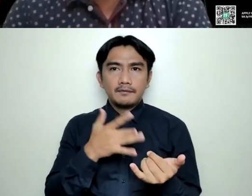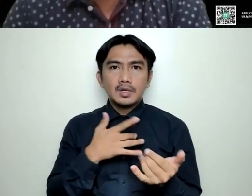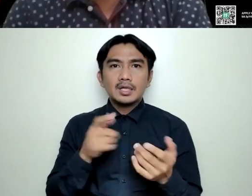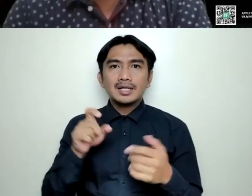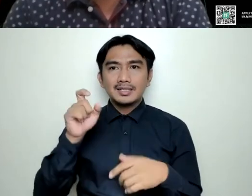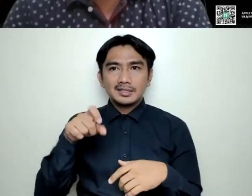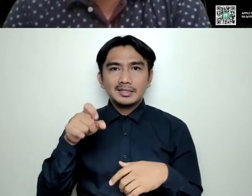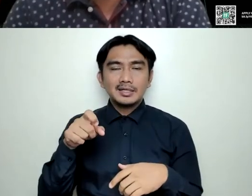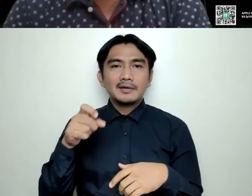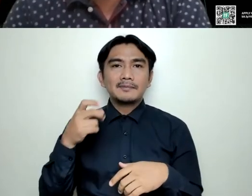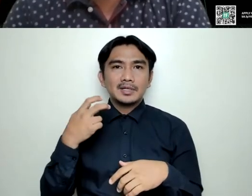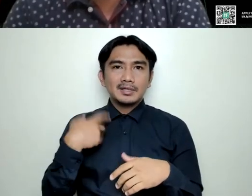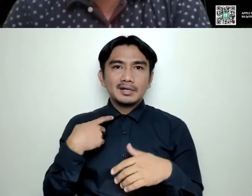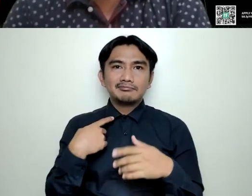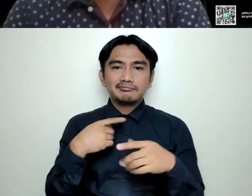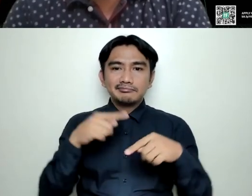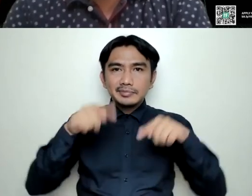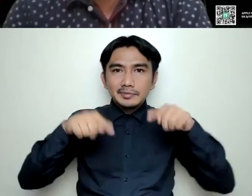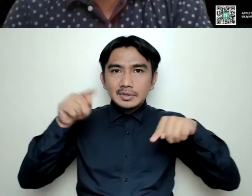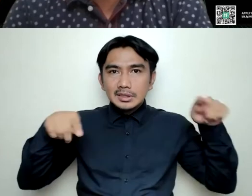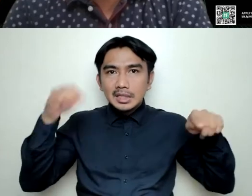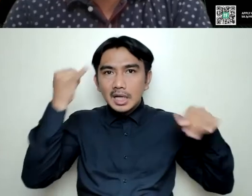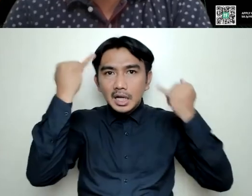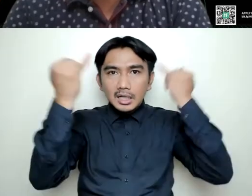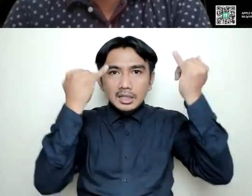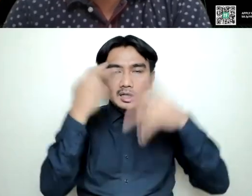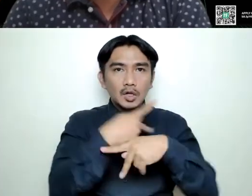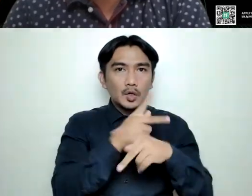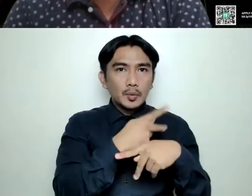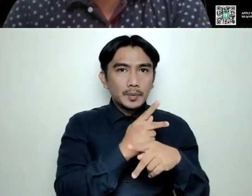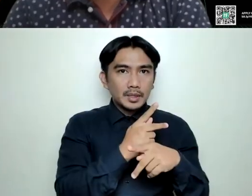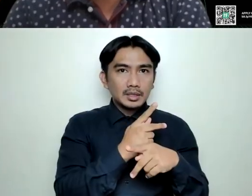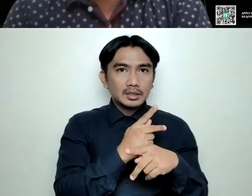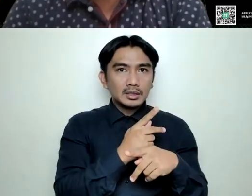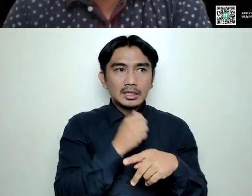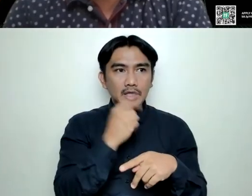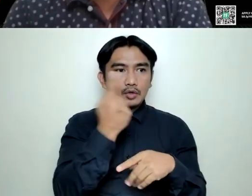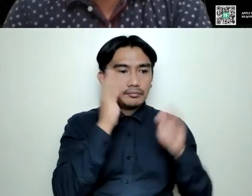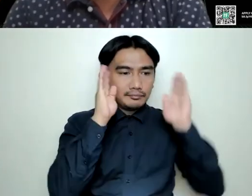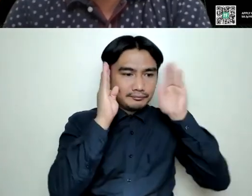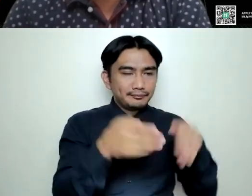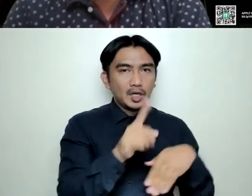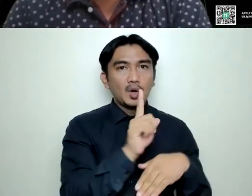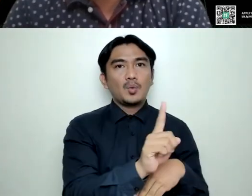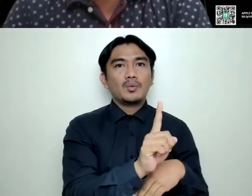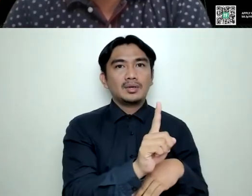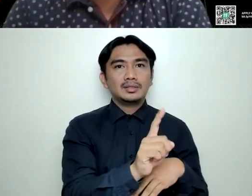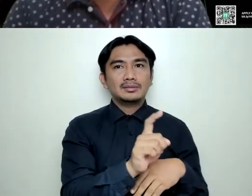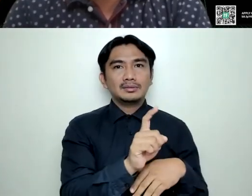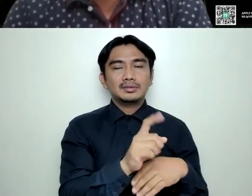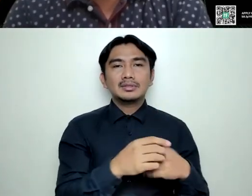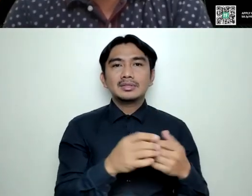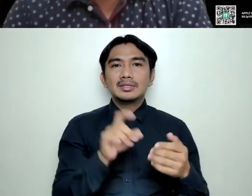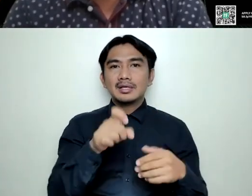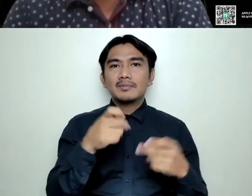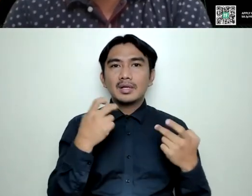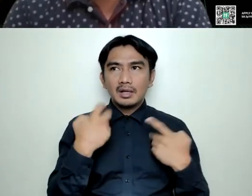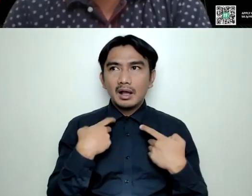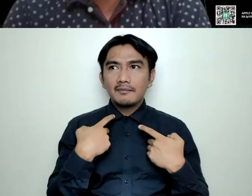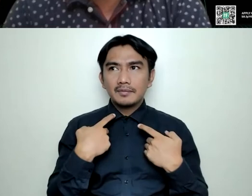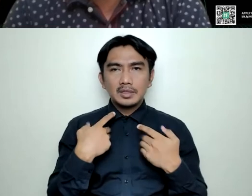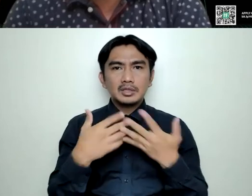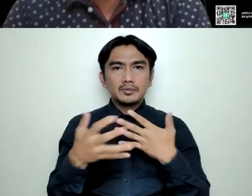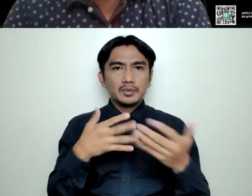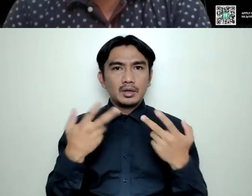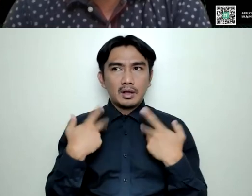your products, because products, orders of products may not be consistent, right? Even though you have hotels there, unless you